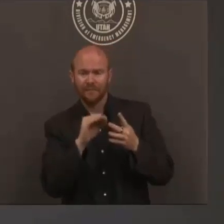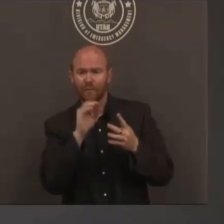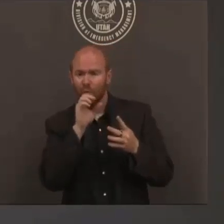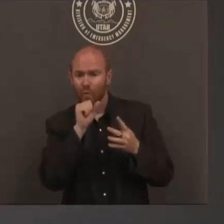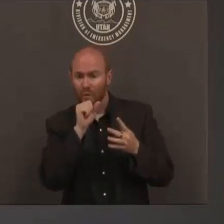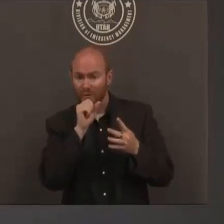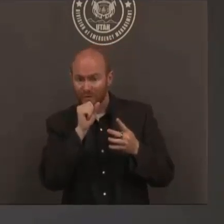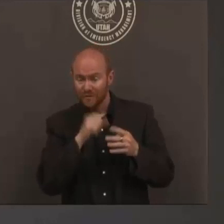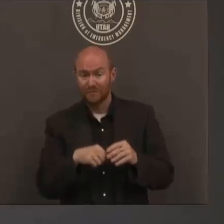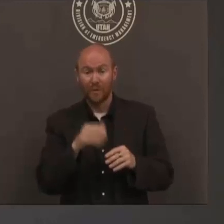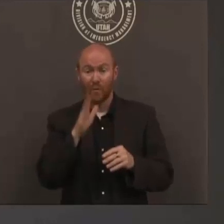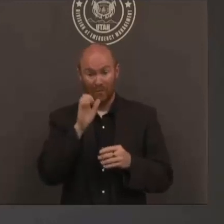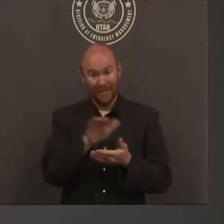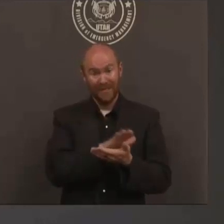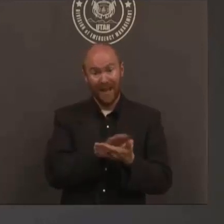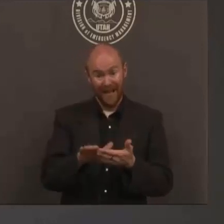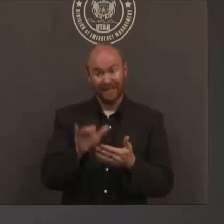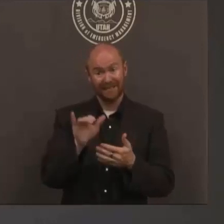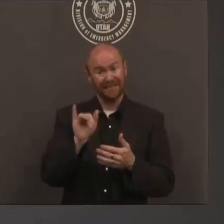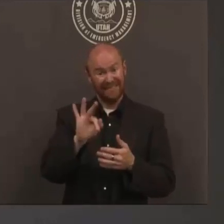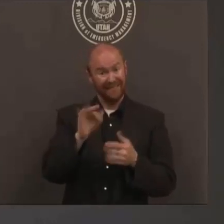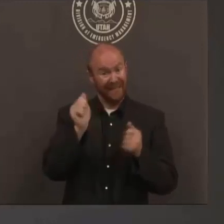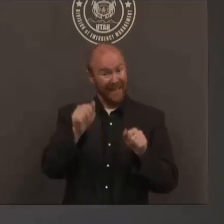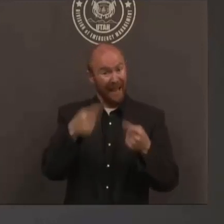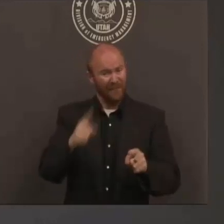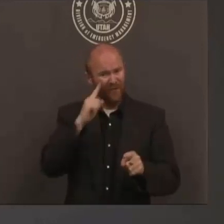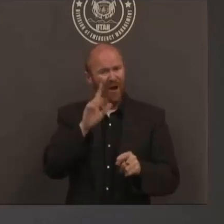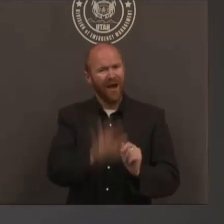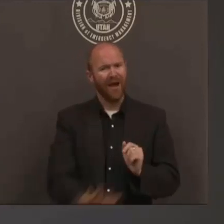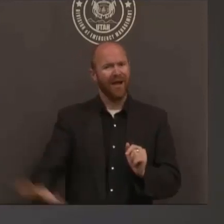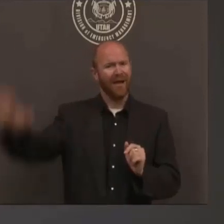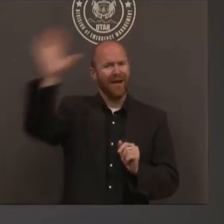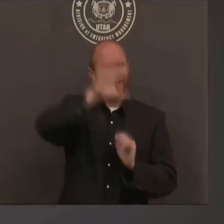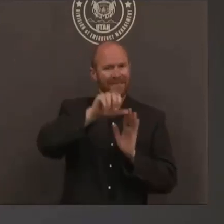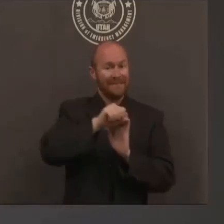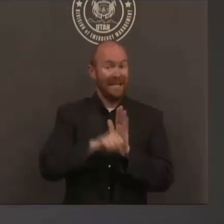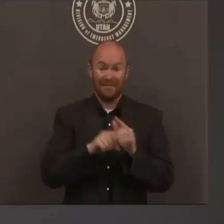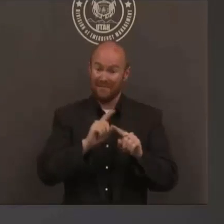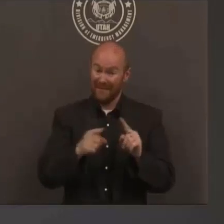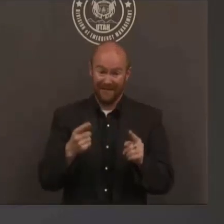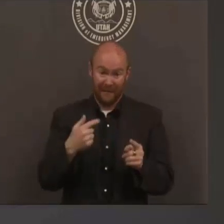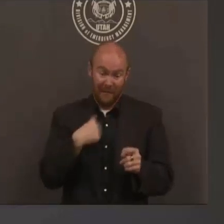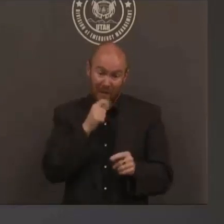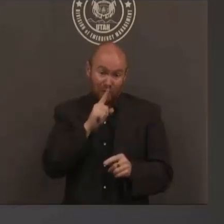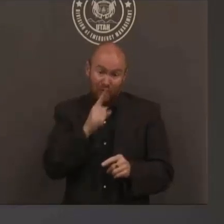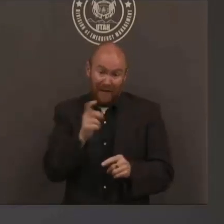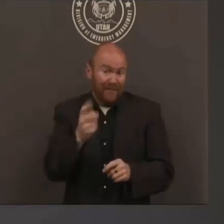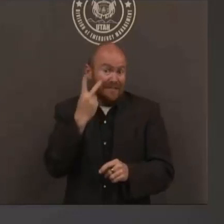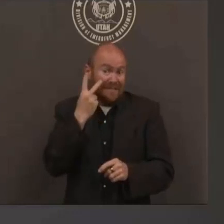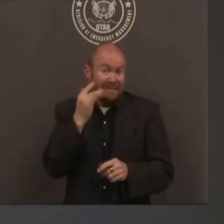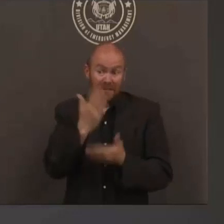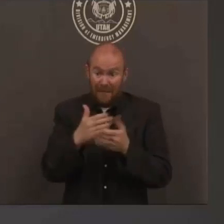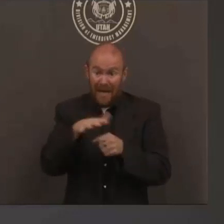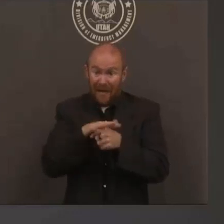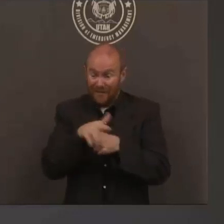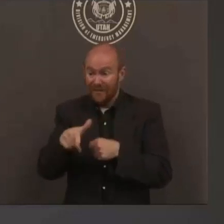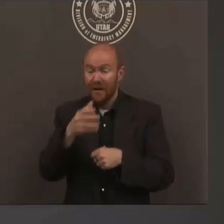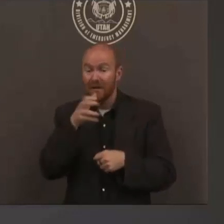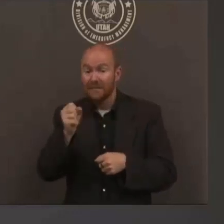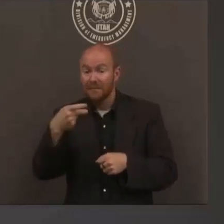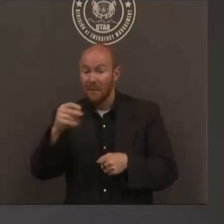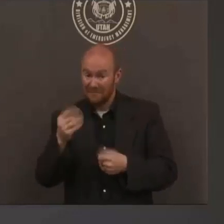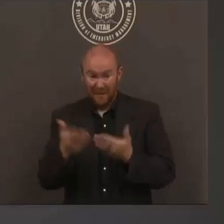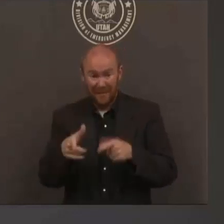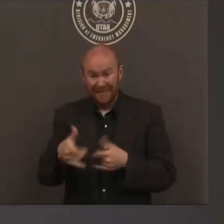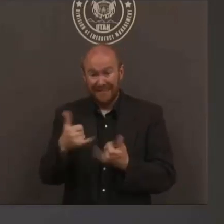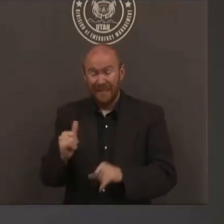it would be nice if that happened throughout the state. We'll have to wait and see what the data informs us to do. But even if we did it